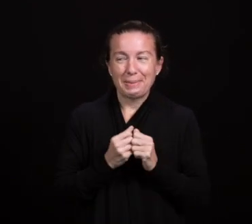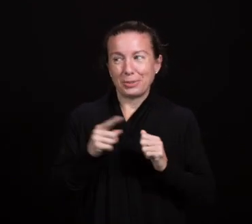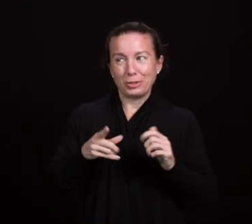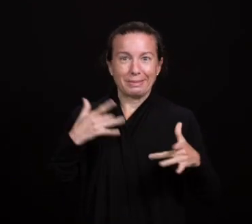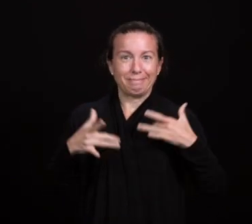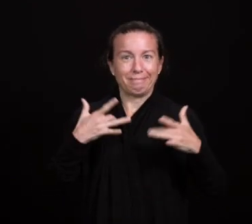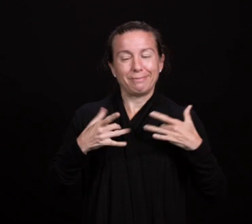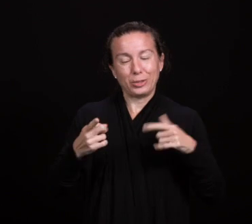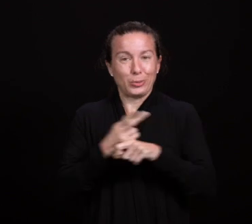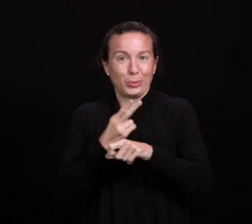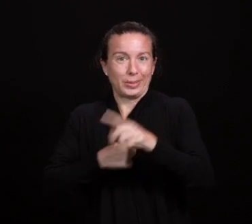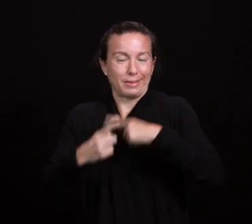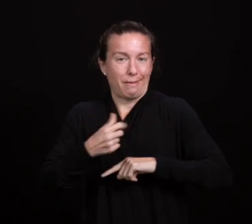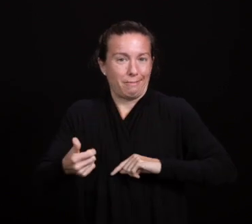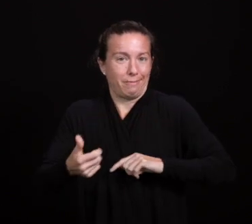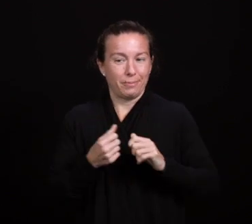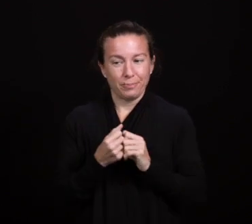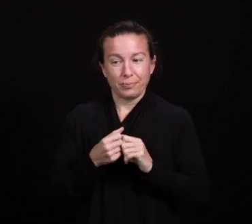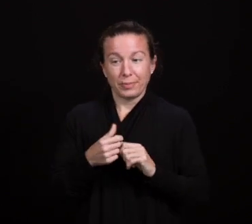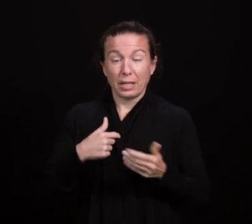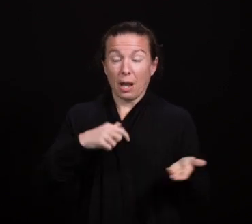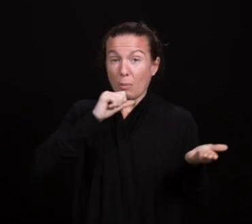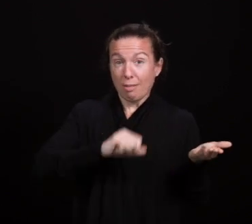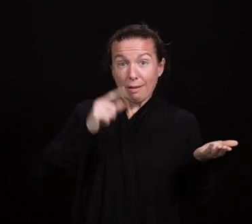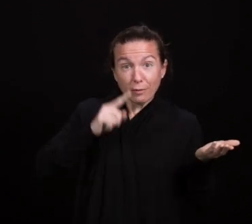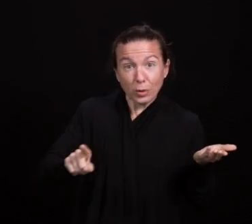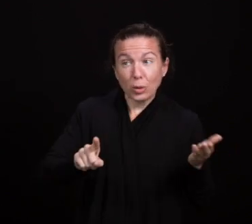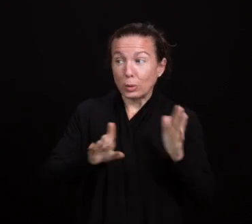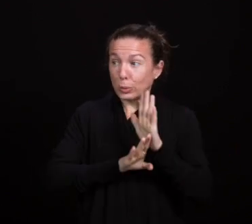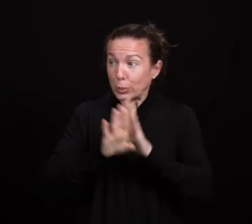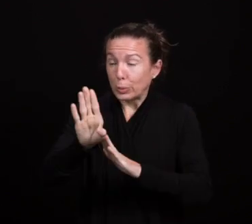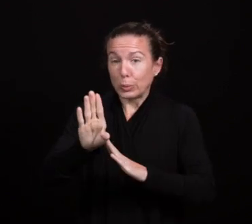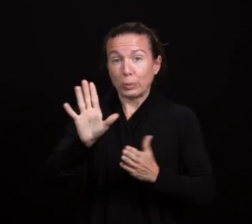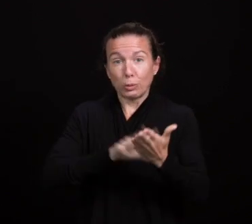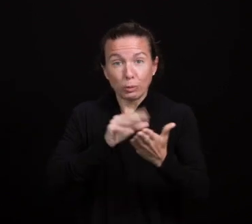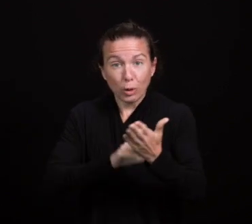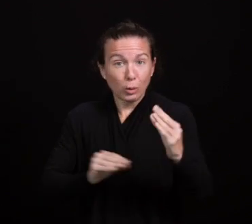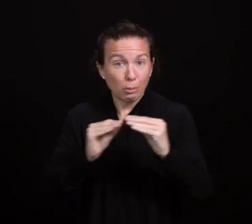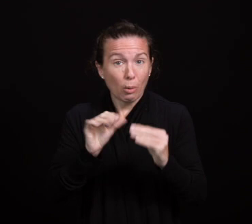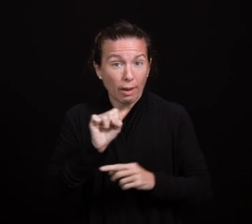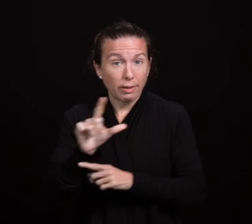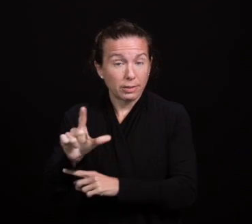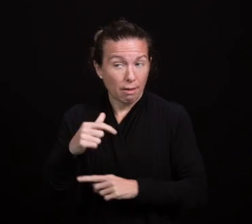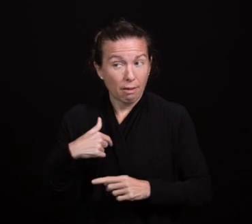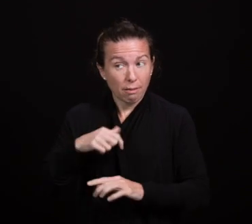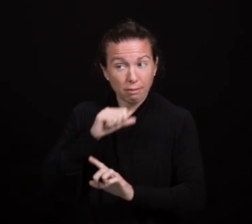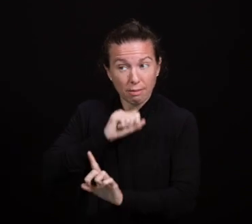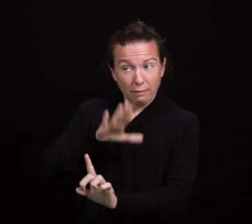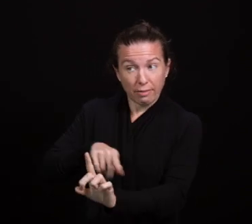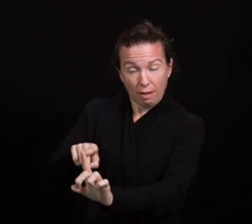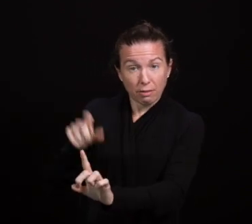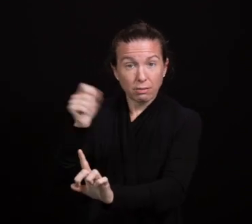excited. So, I mean, I would love for her to continue to grow and learn more ASL. But our main